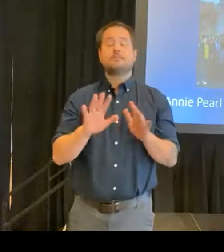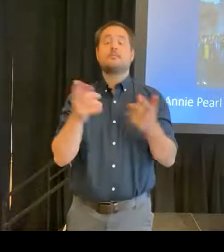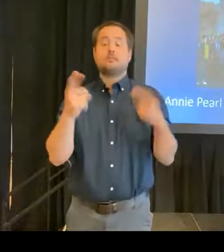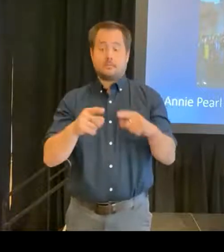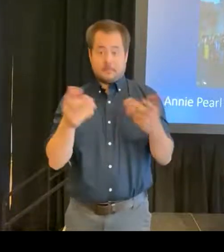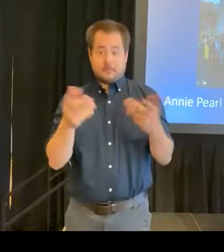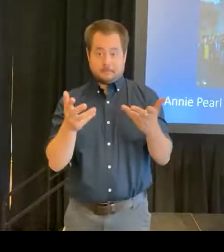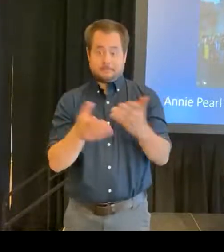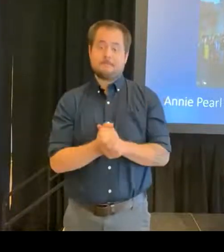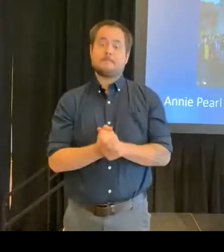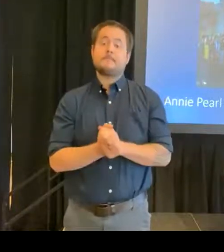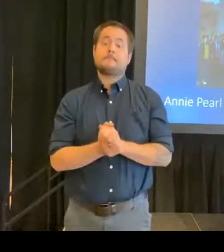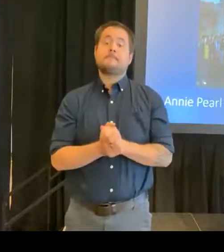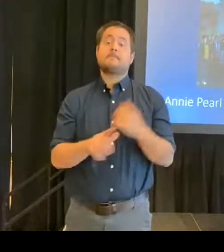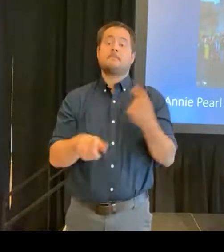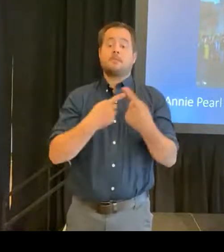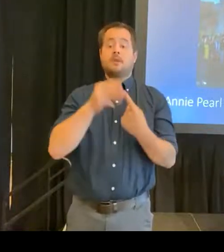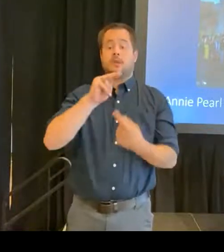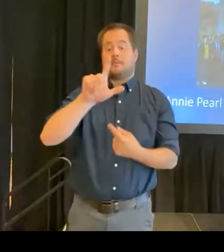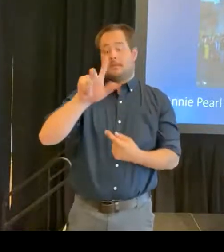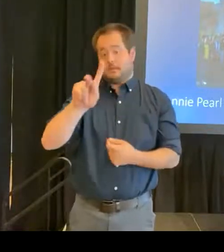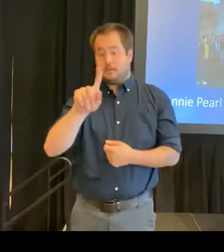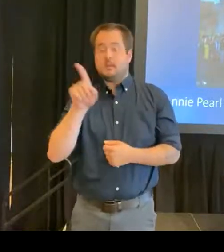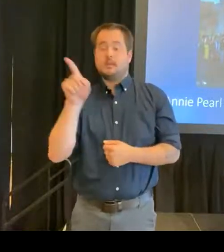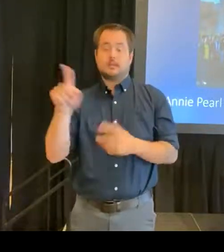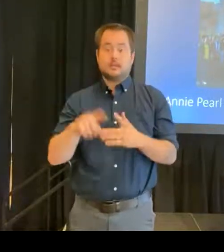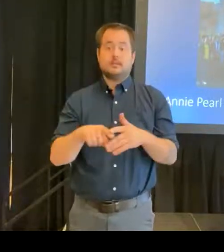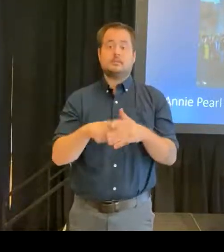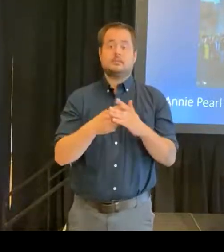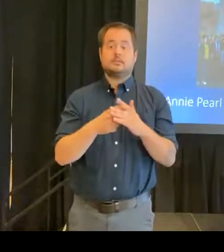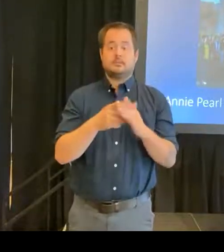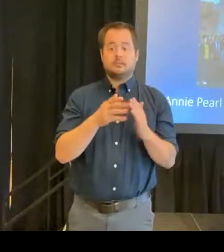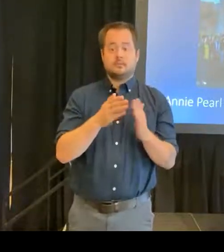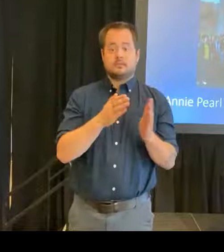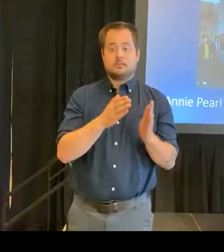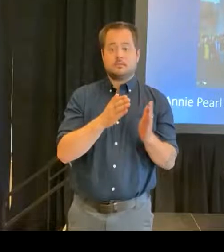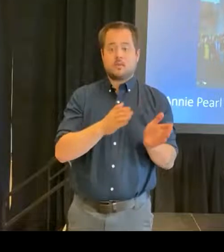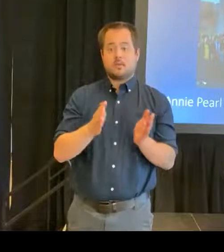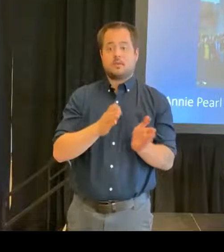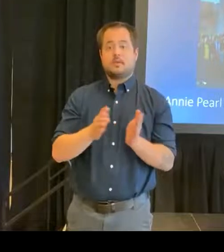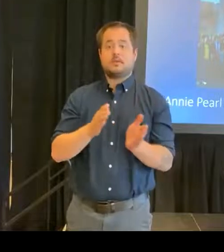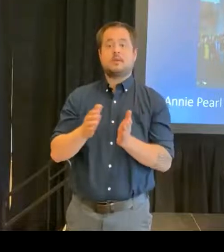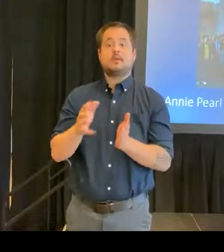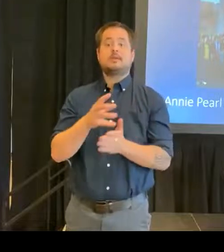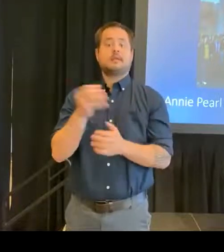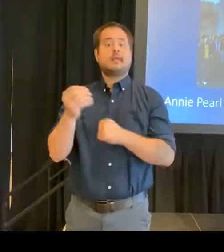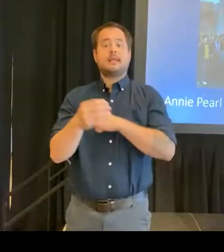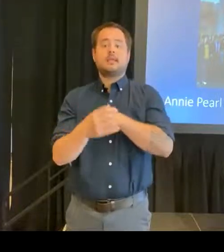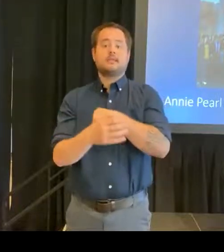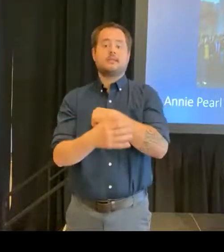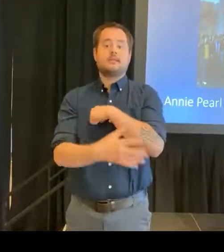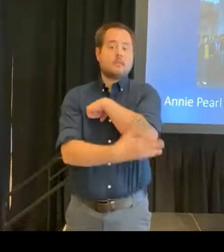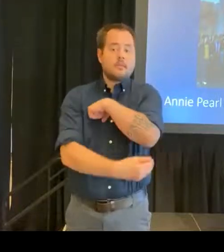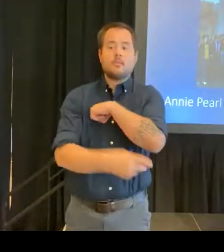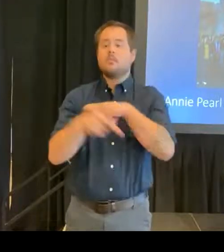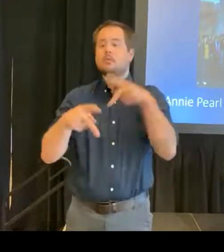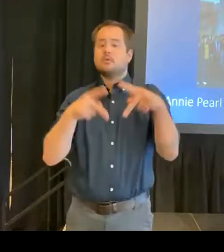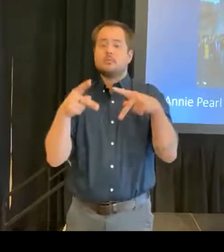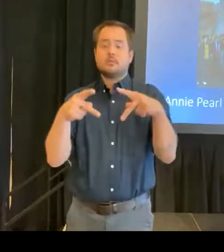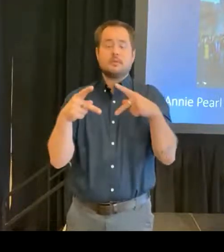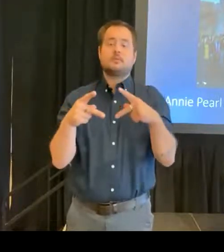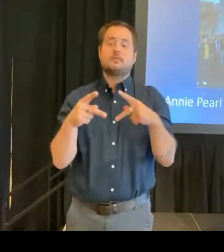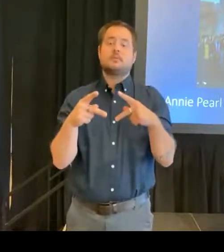is, when he started organizing garbage workers and the poor people's camp,